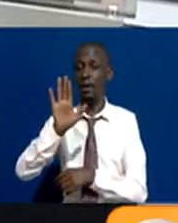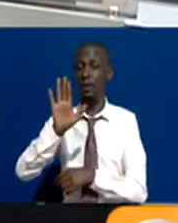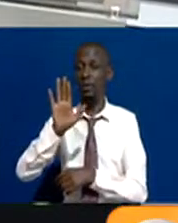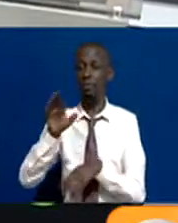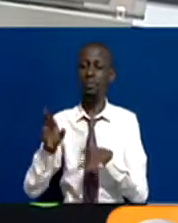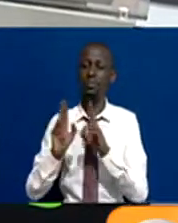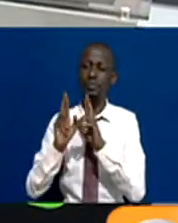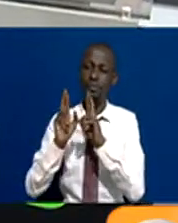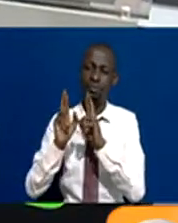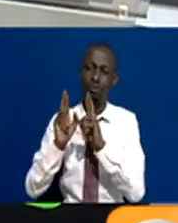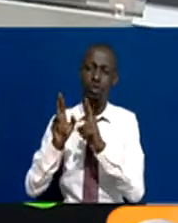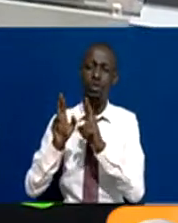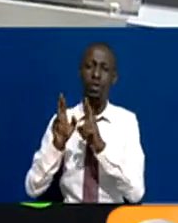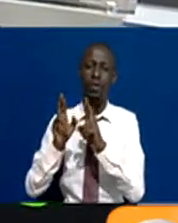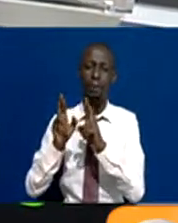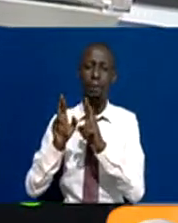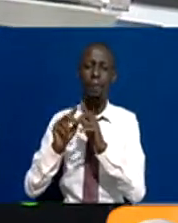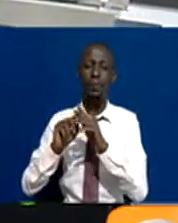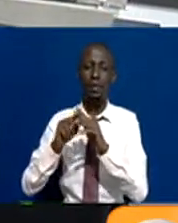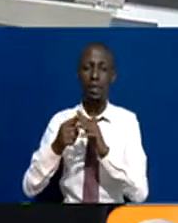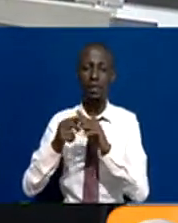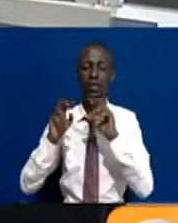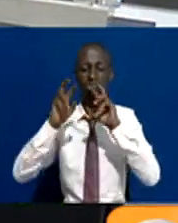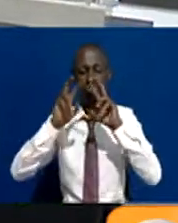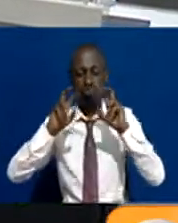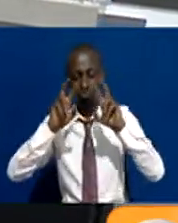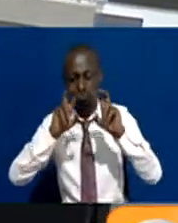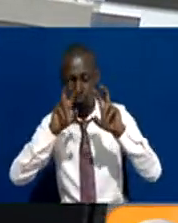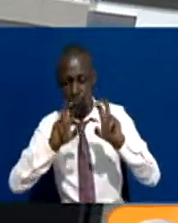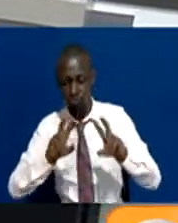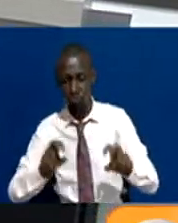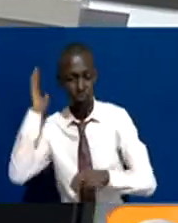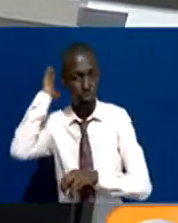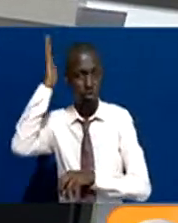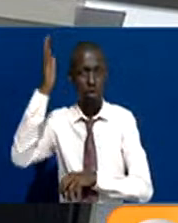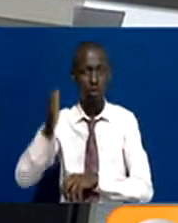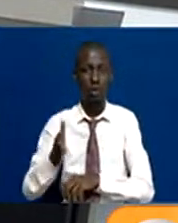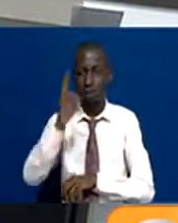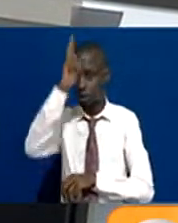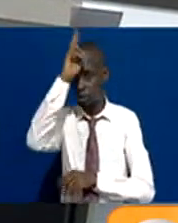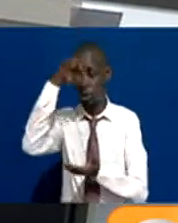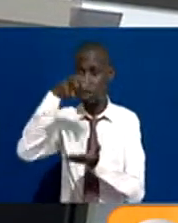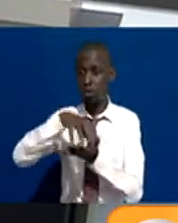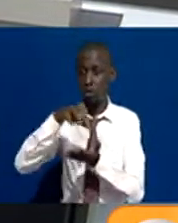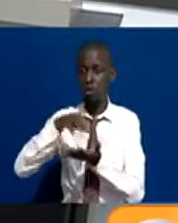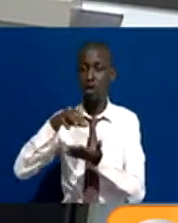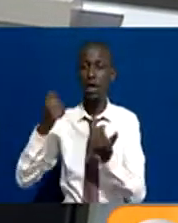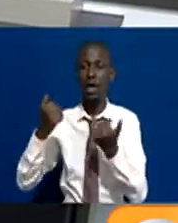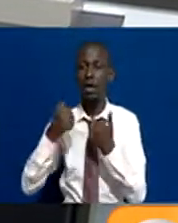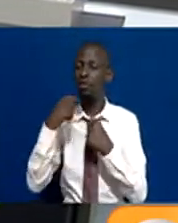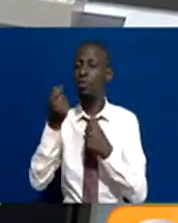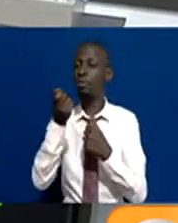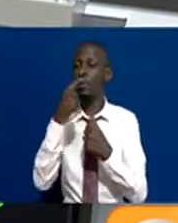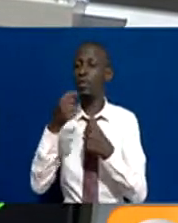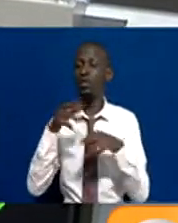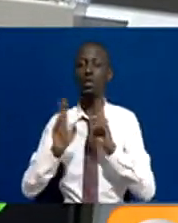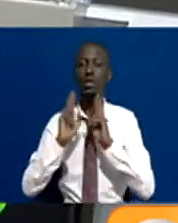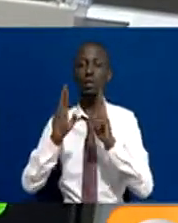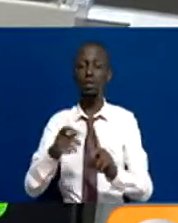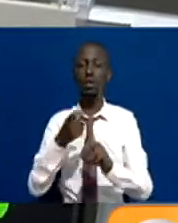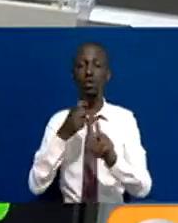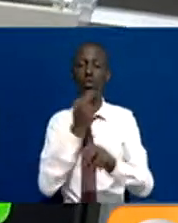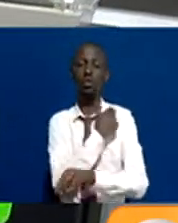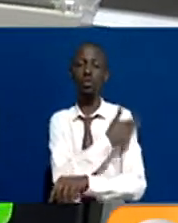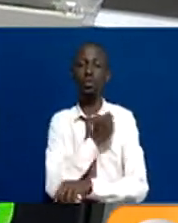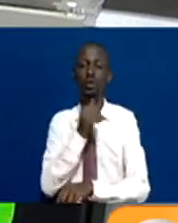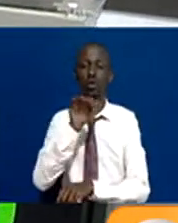report and it will initiate an investigation. So at the police station, you go with your medical report from the medical facility.